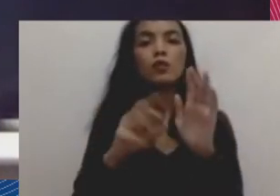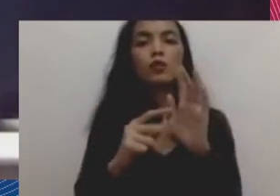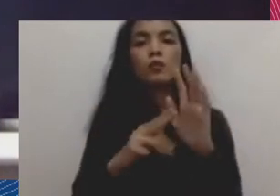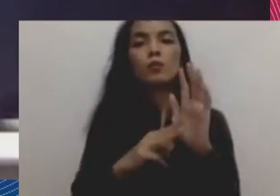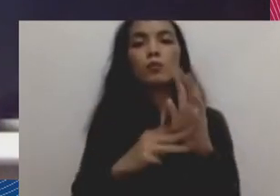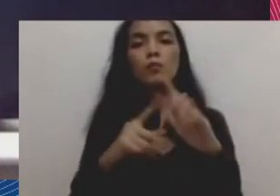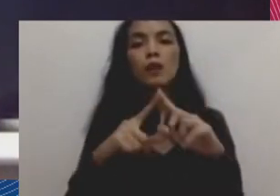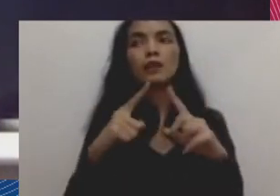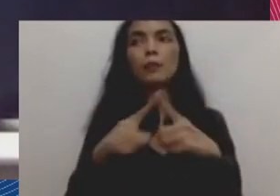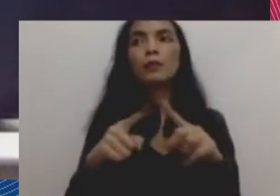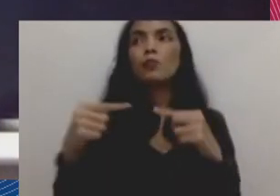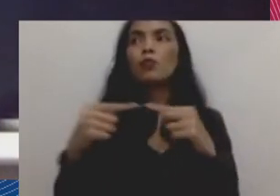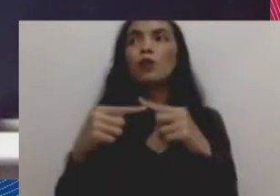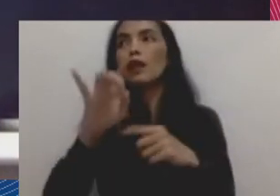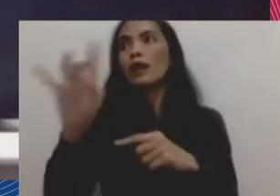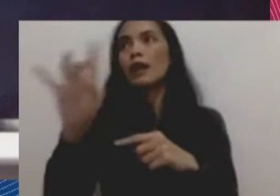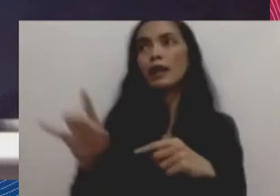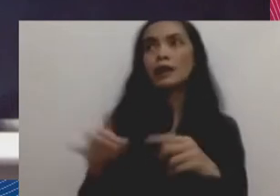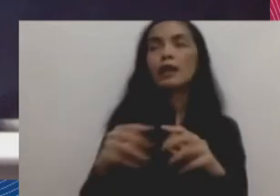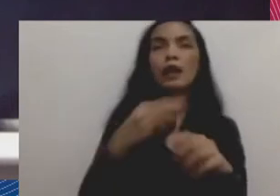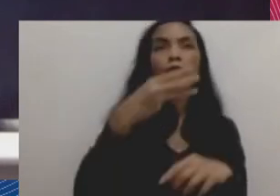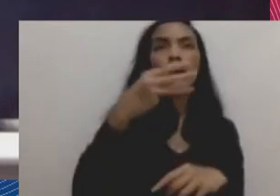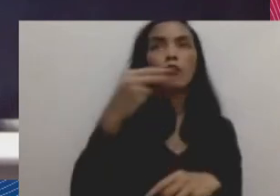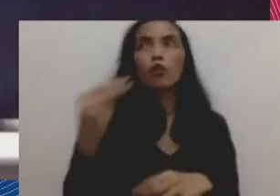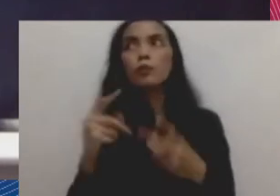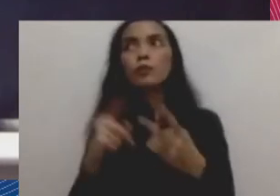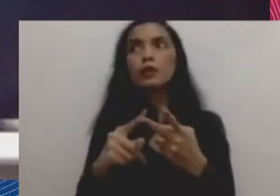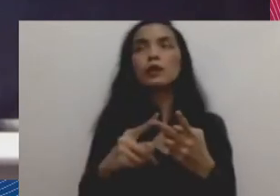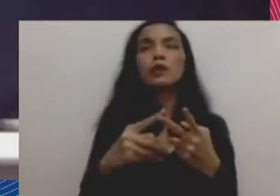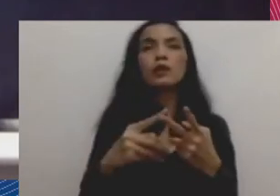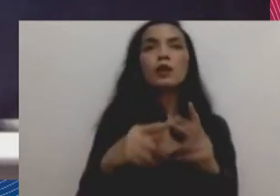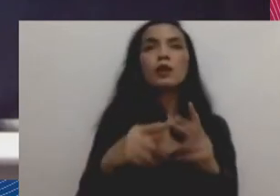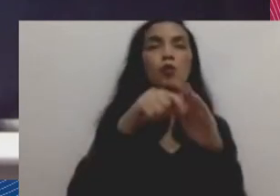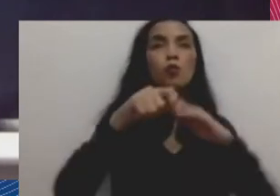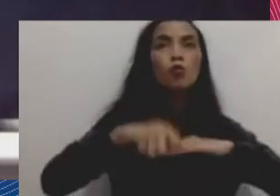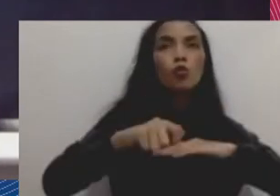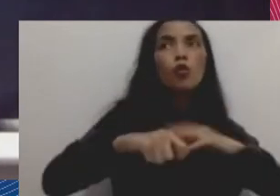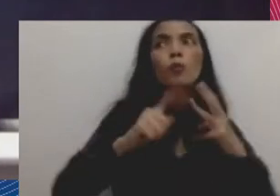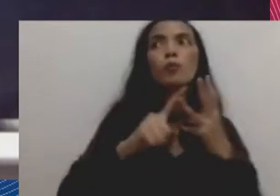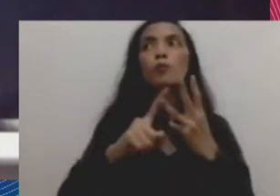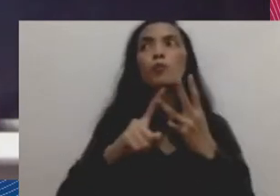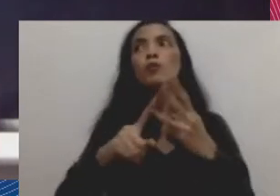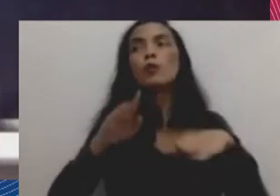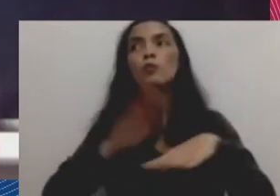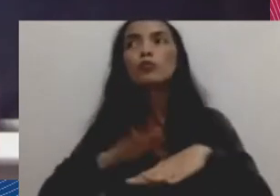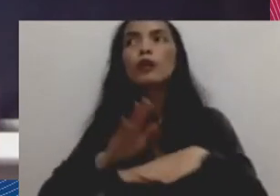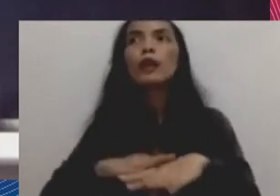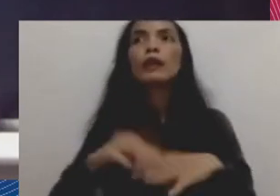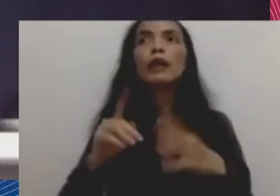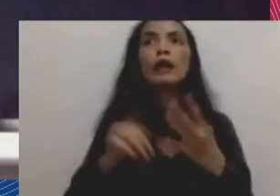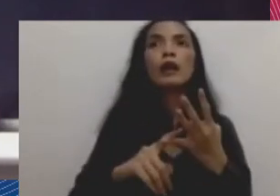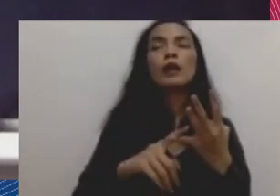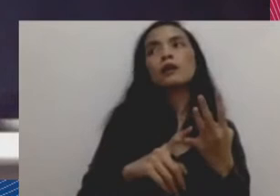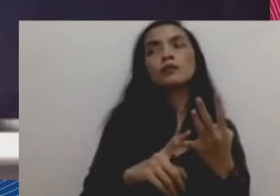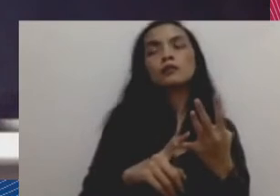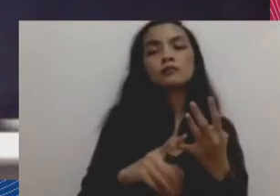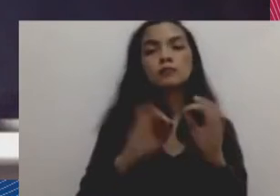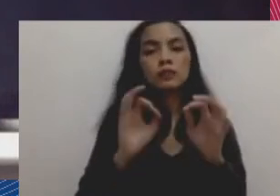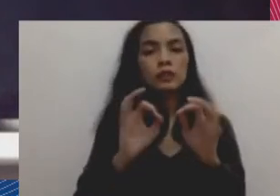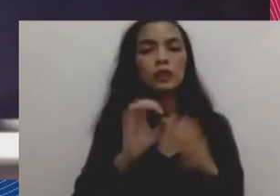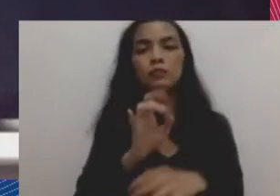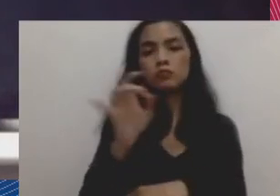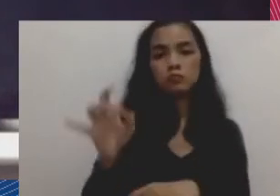as economy, law and regulations, education, and also culture. As a part of a community, we are all responsible for